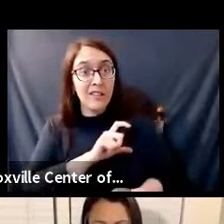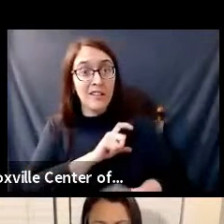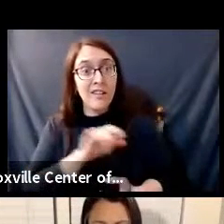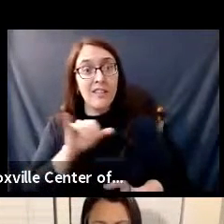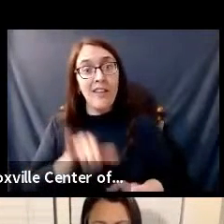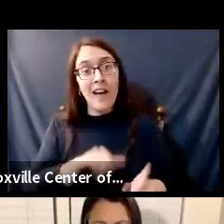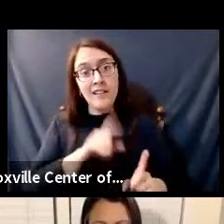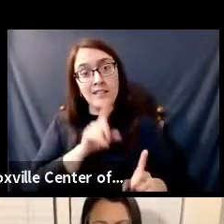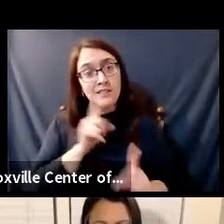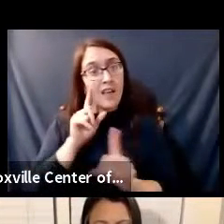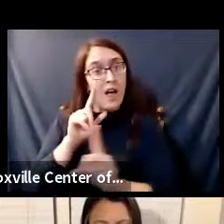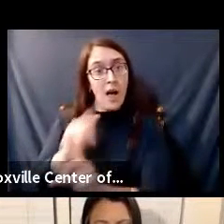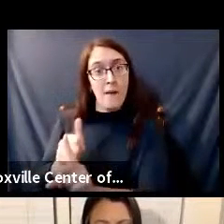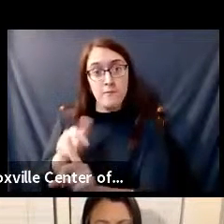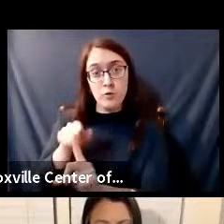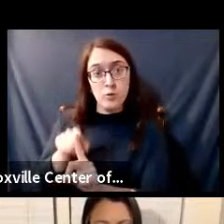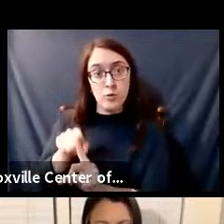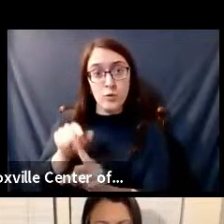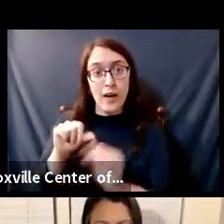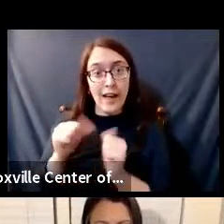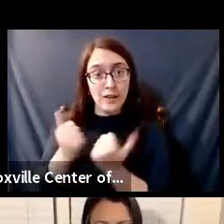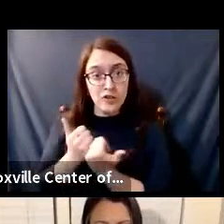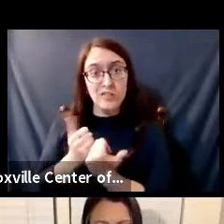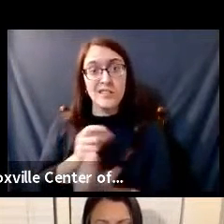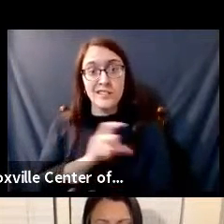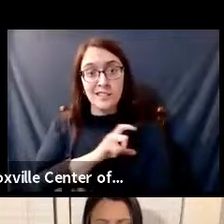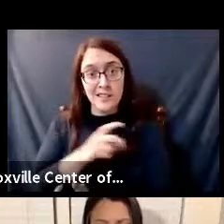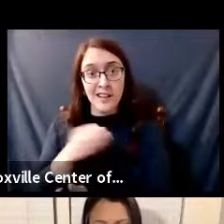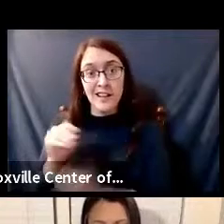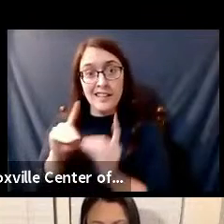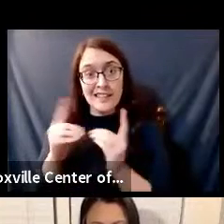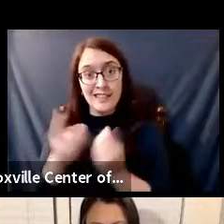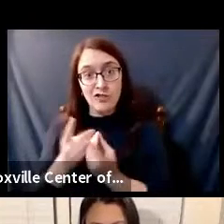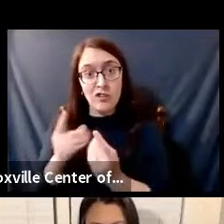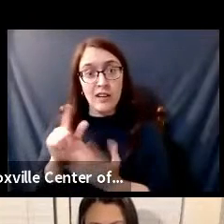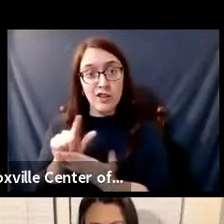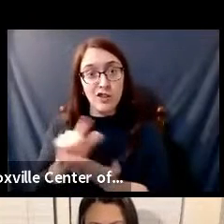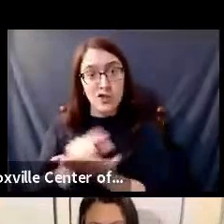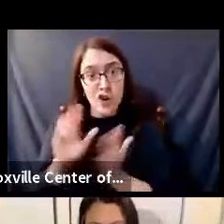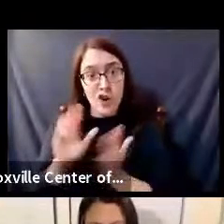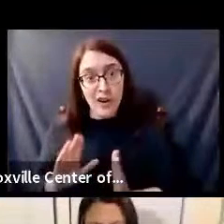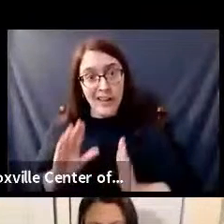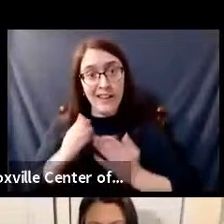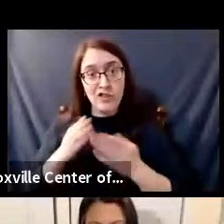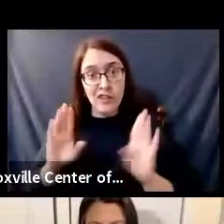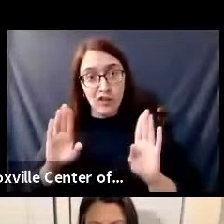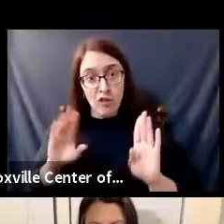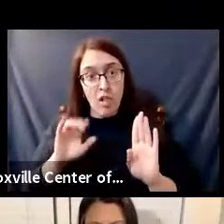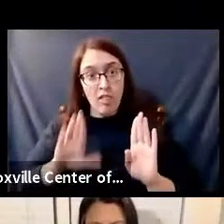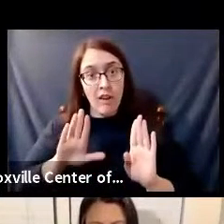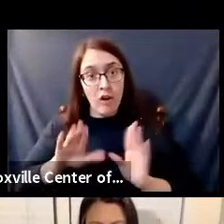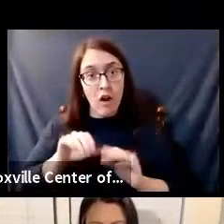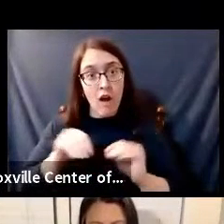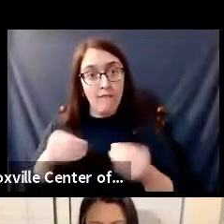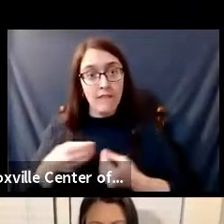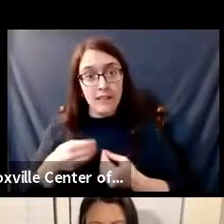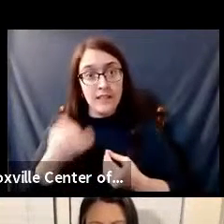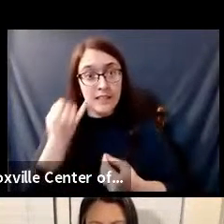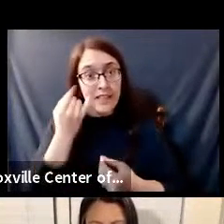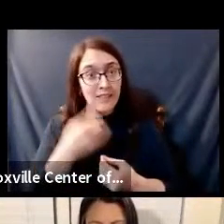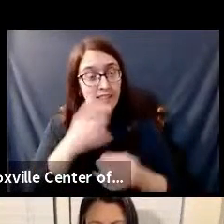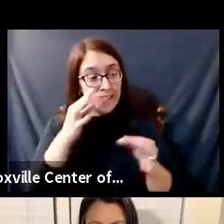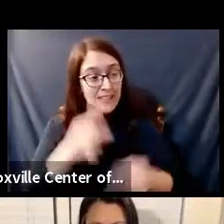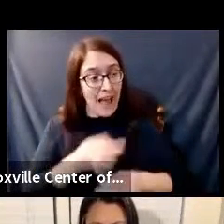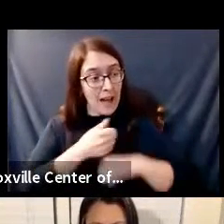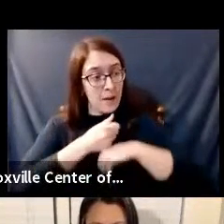up to law enforcement agencies and the District Attorney General office to prosecute or not prosecute, or decide or not